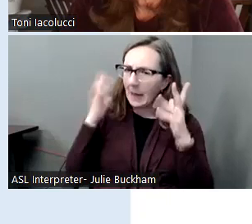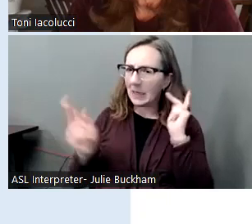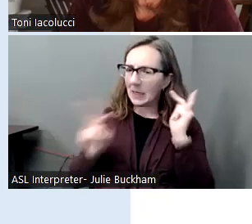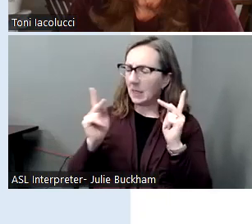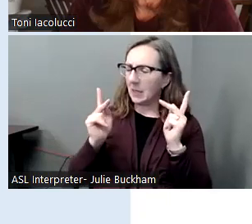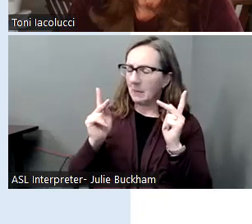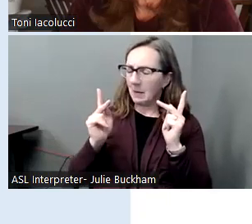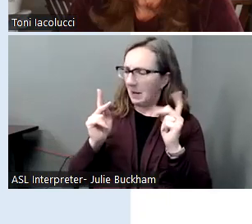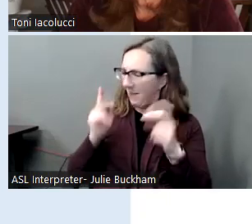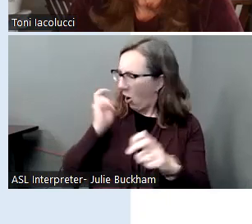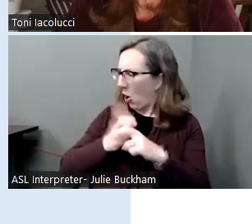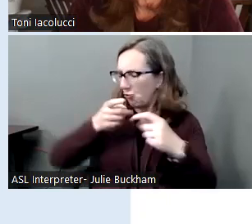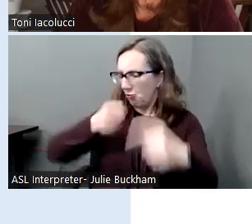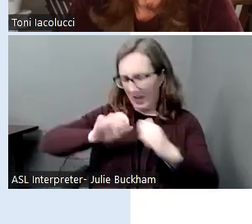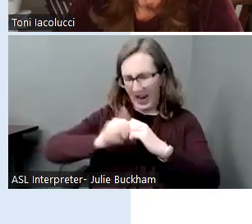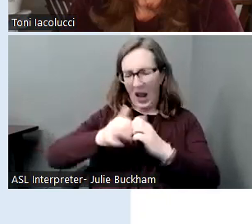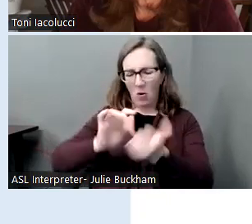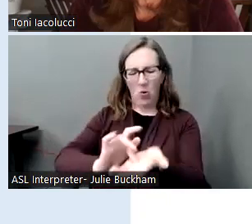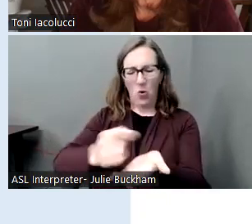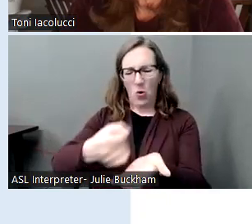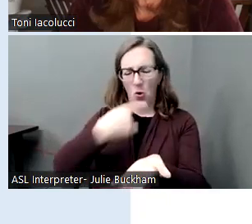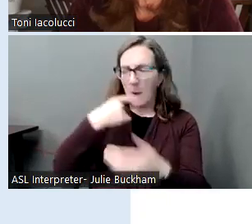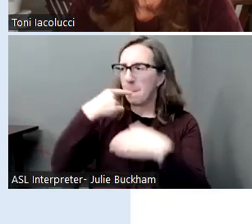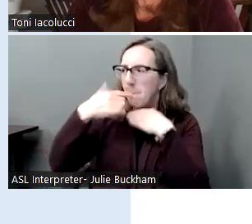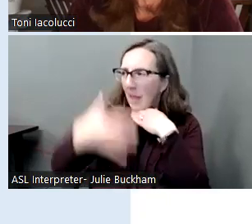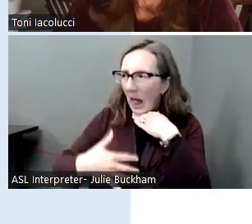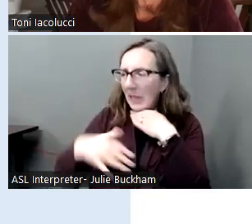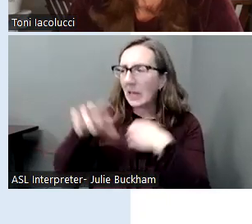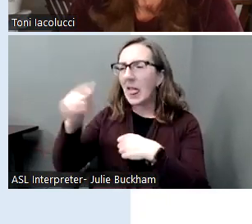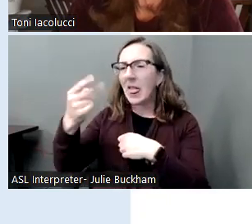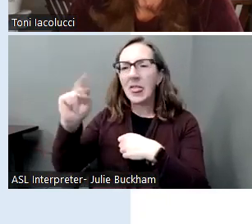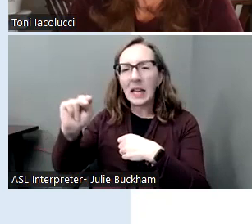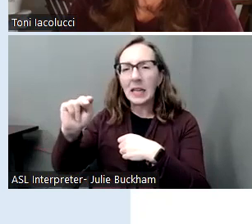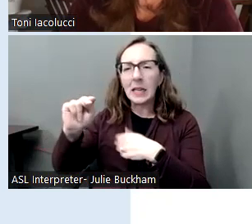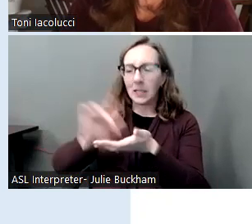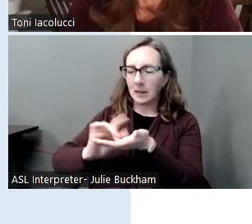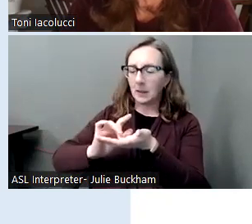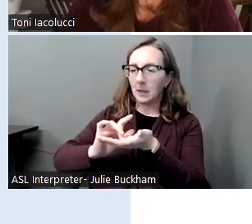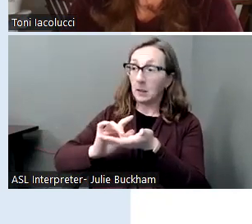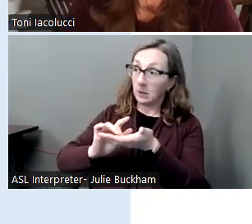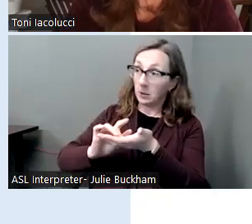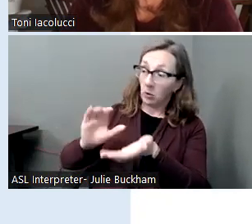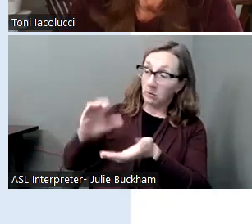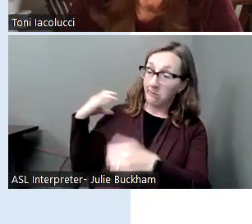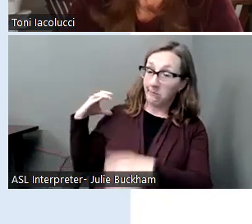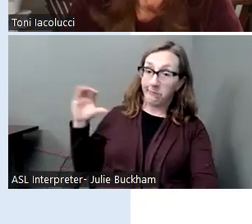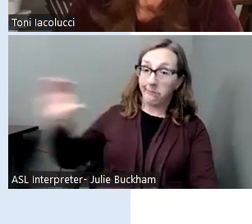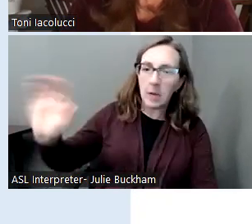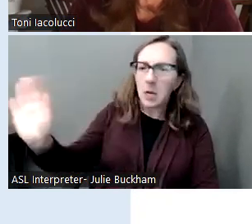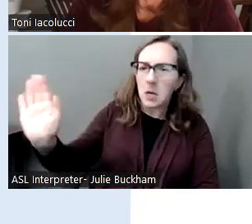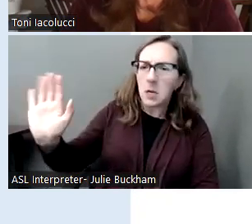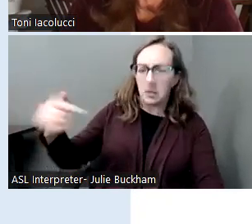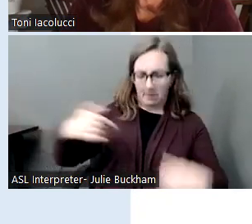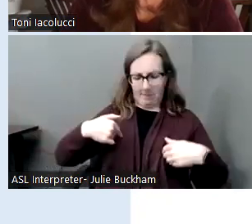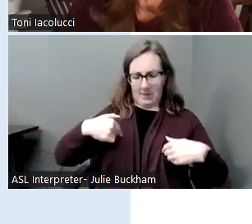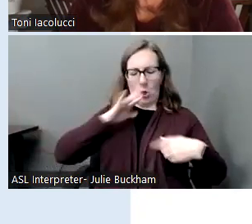thinner." So again, you're not putting it on the patient. You're talking about your experience in general in treating